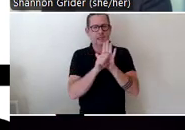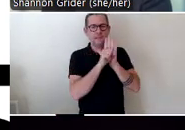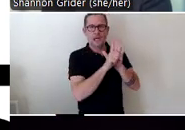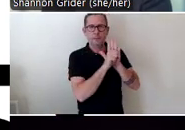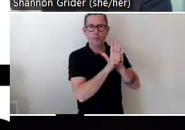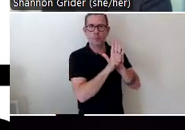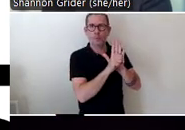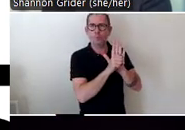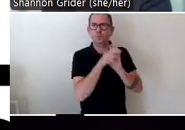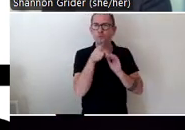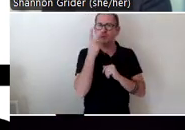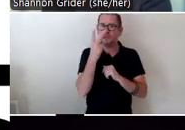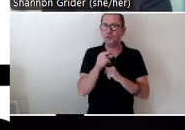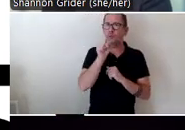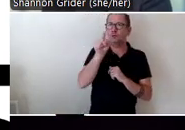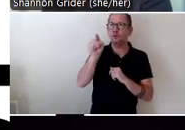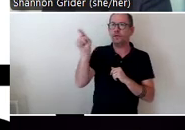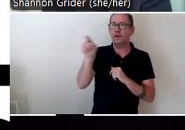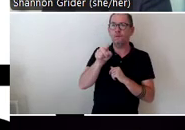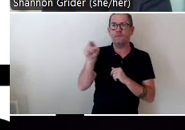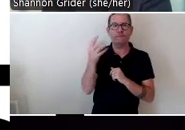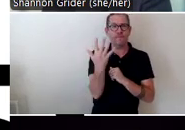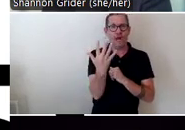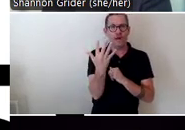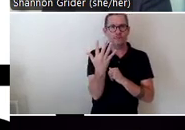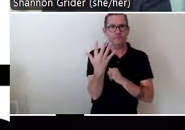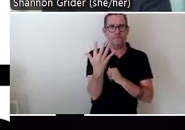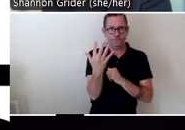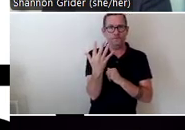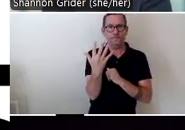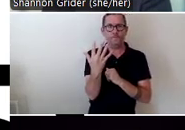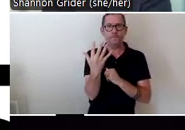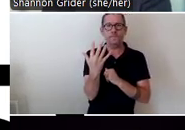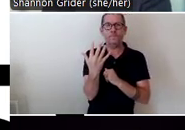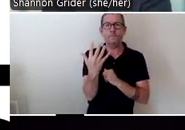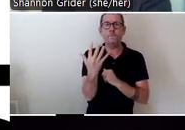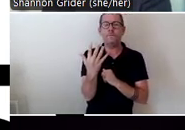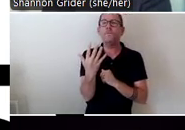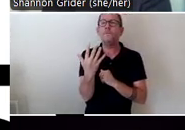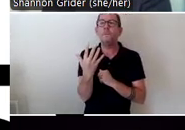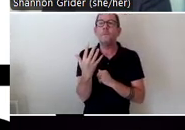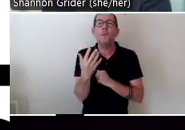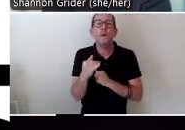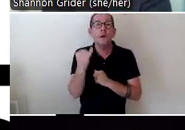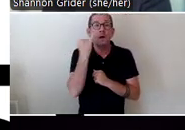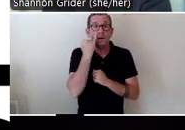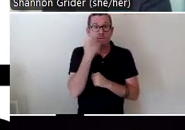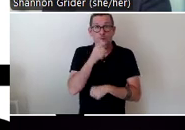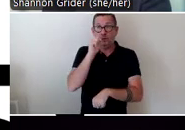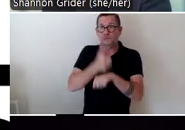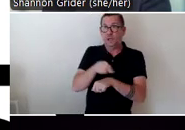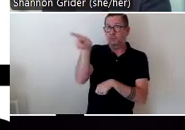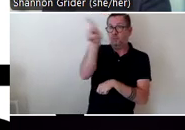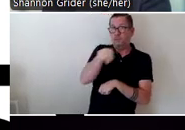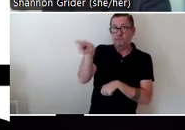These are some communication access symbols that are commonly used. There's 5 on this screen.